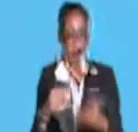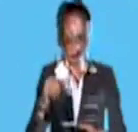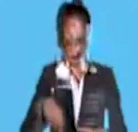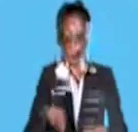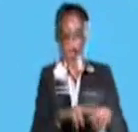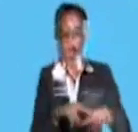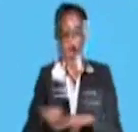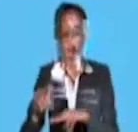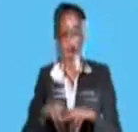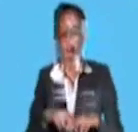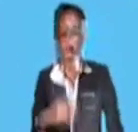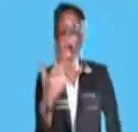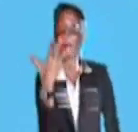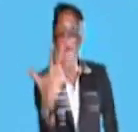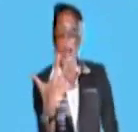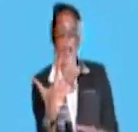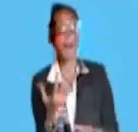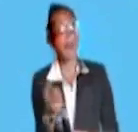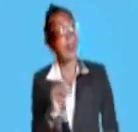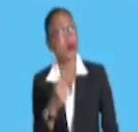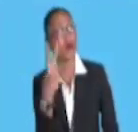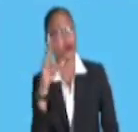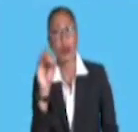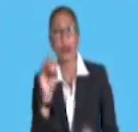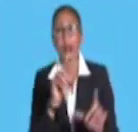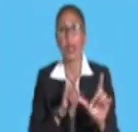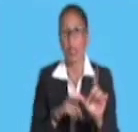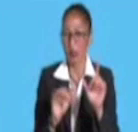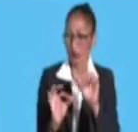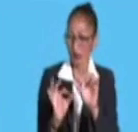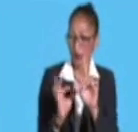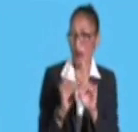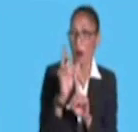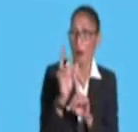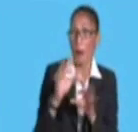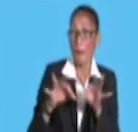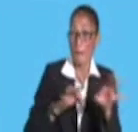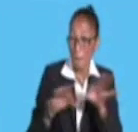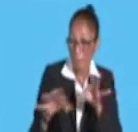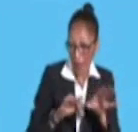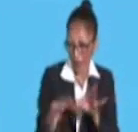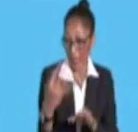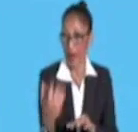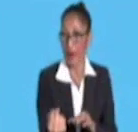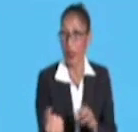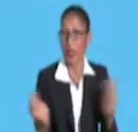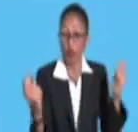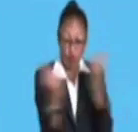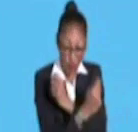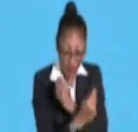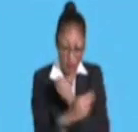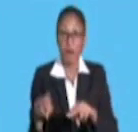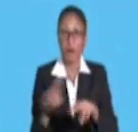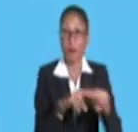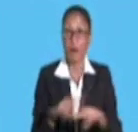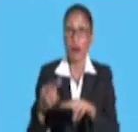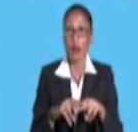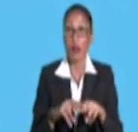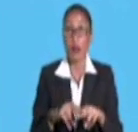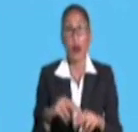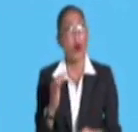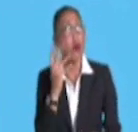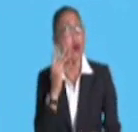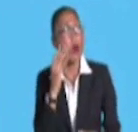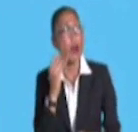of Fiji's 5-year and 20-year National Development Plan, styled Transforming Fiji, which was launched